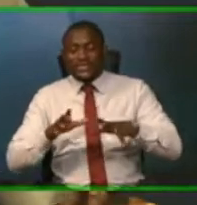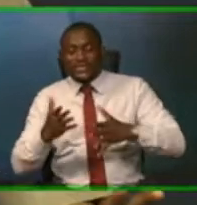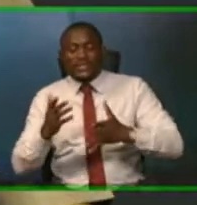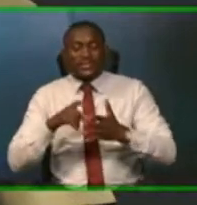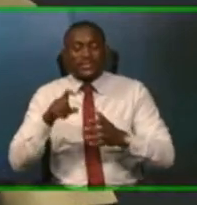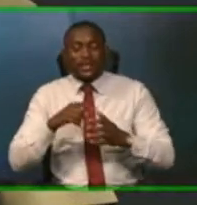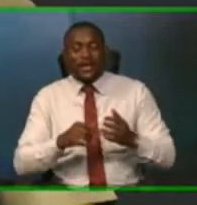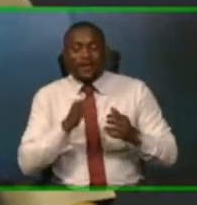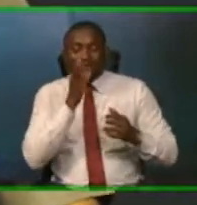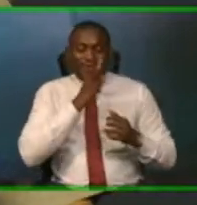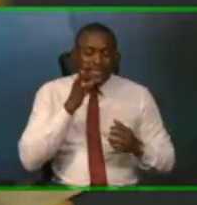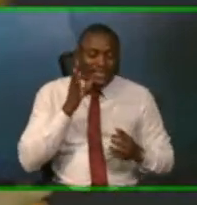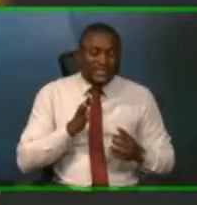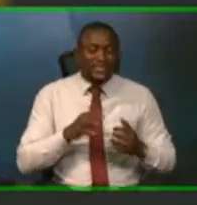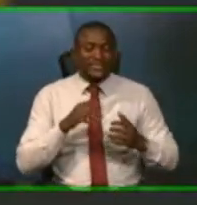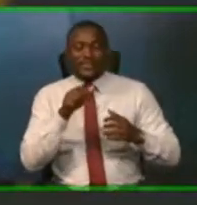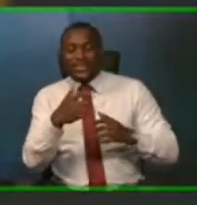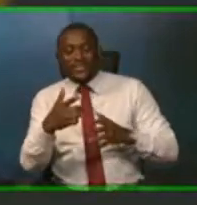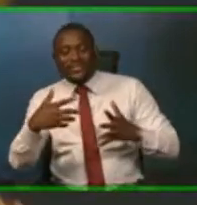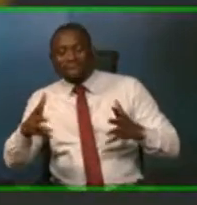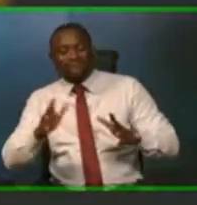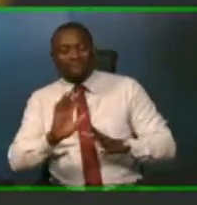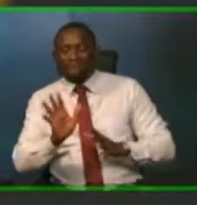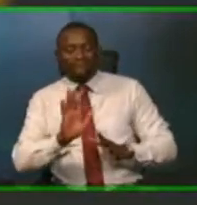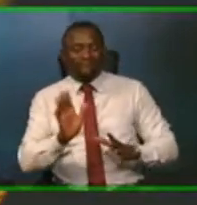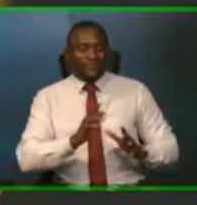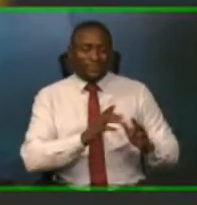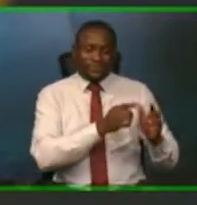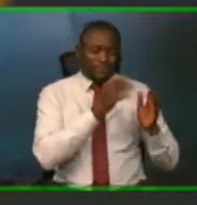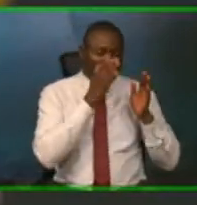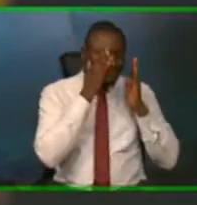prayer, like fasting and some other things, but